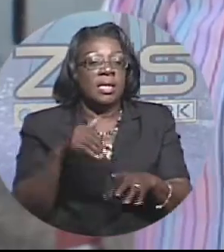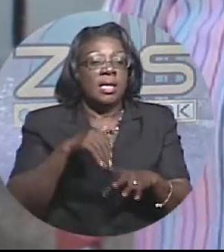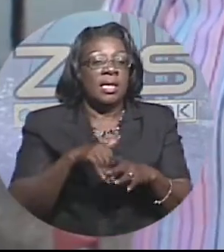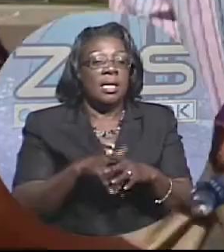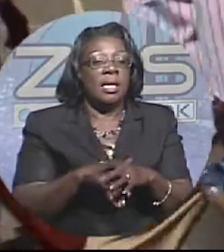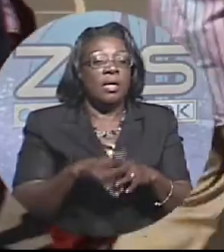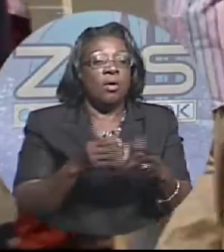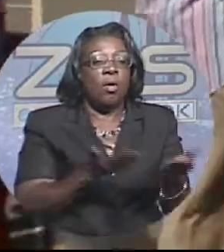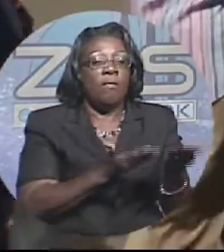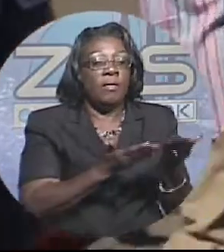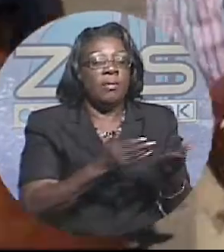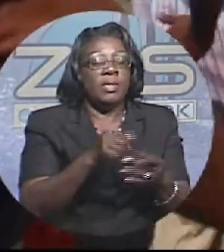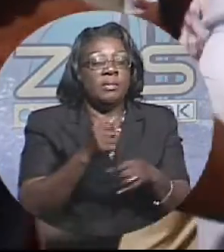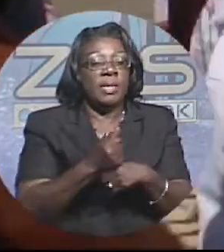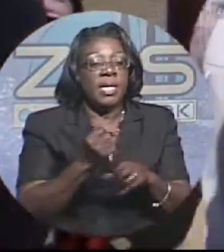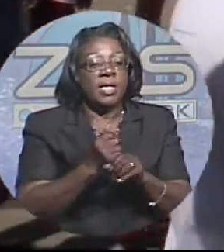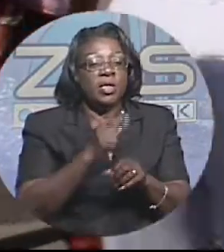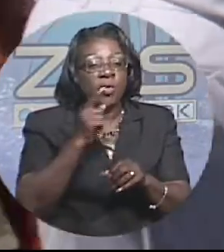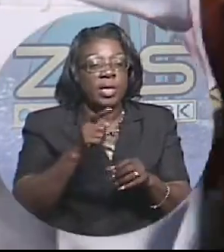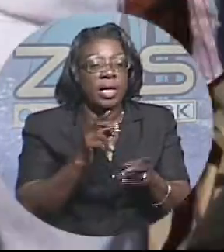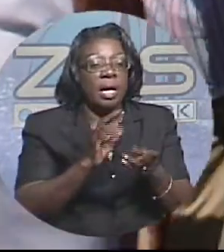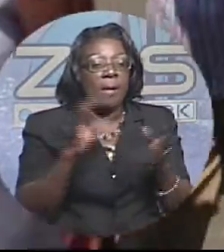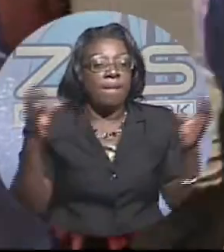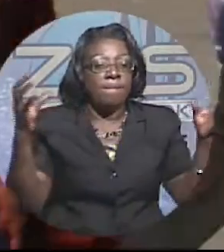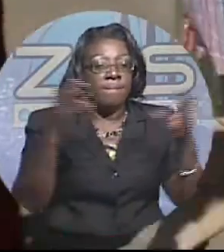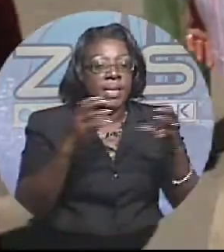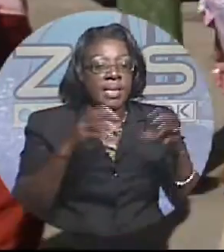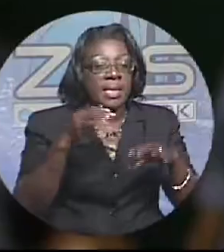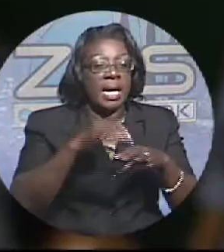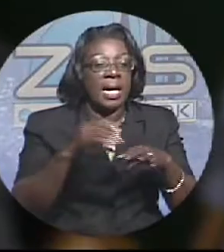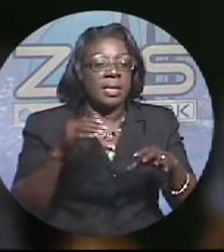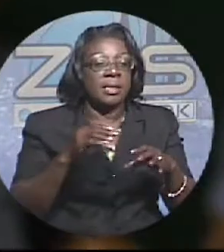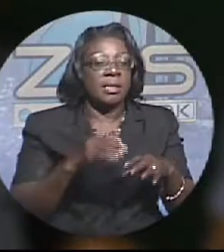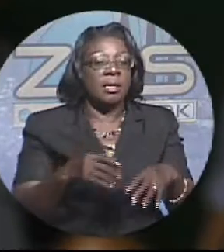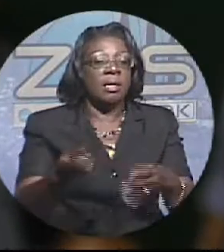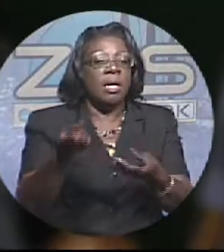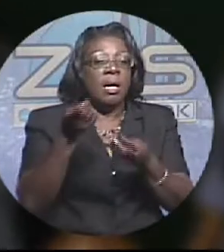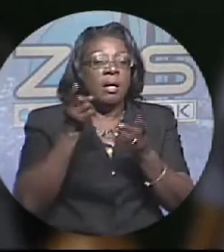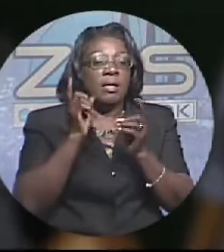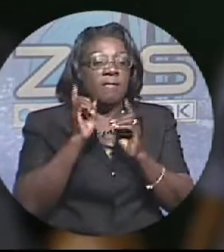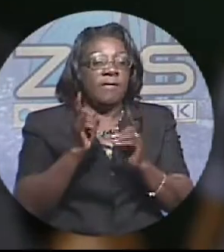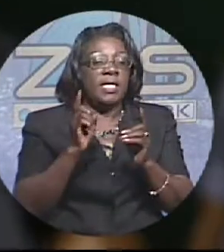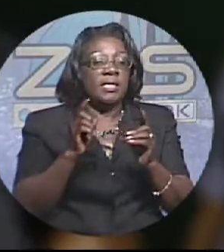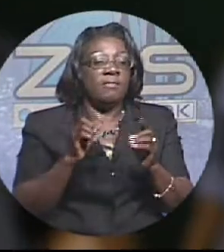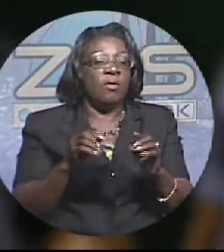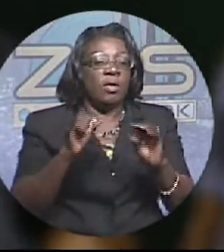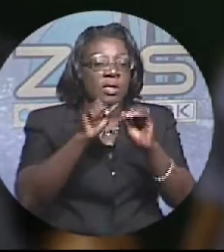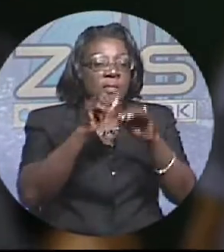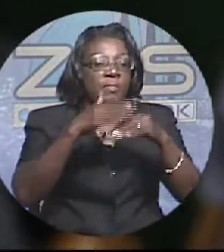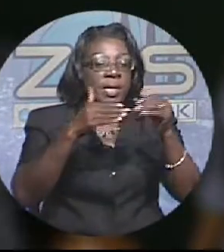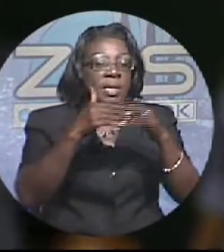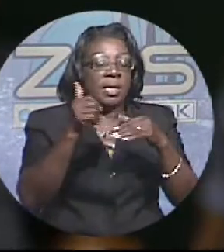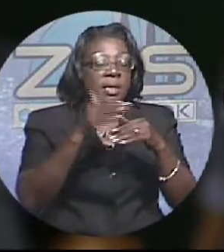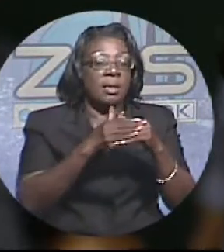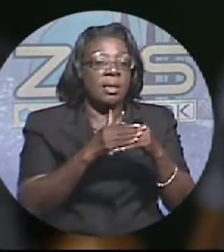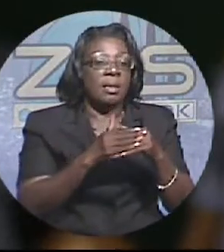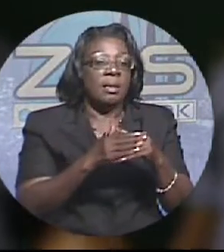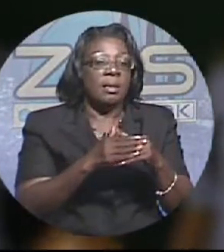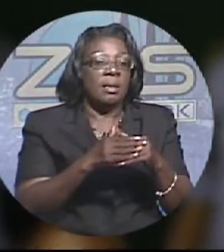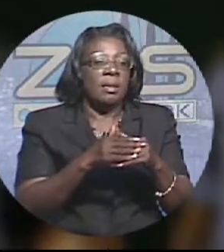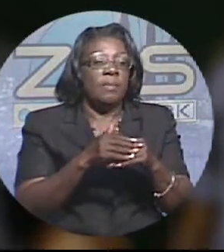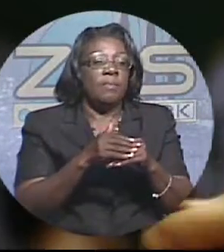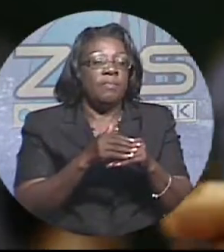was made during an extensive briefing held at the Coral Harbor base of the Royal Bahamas Defense Force. There is